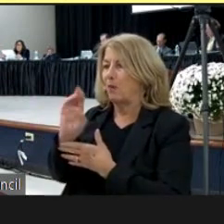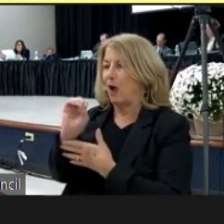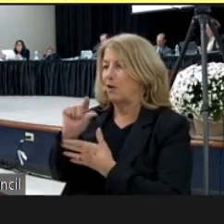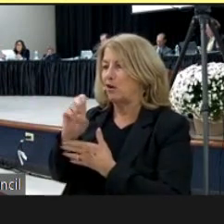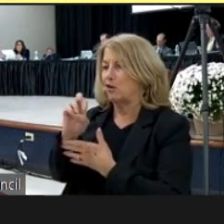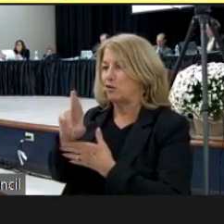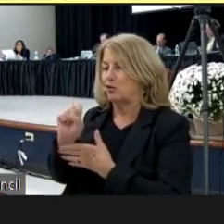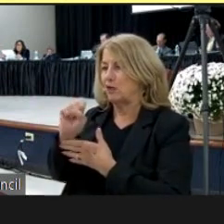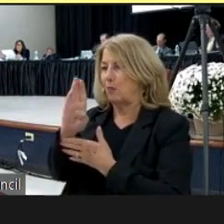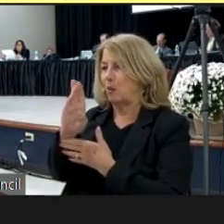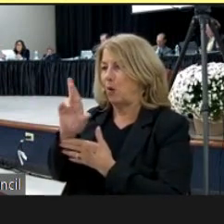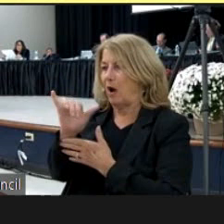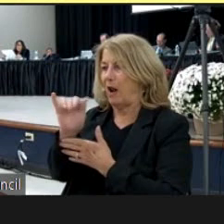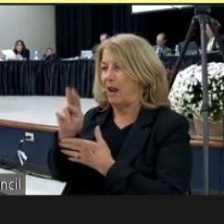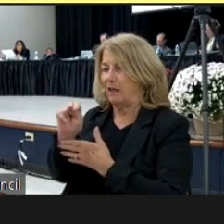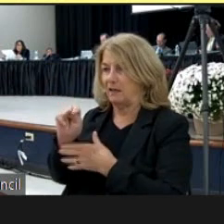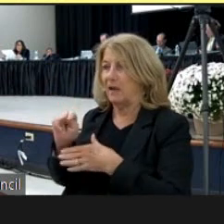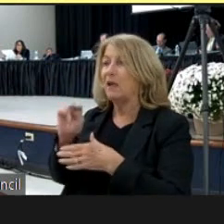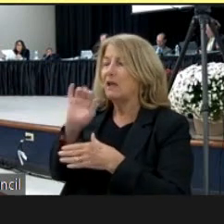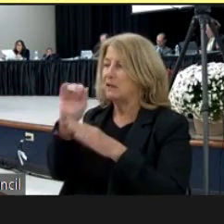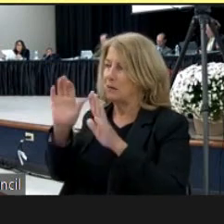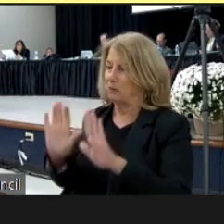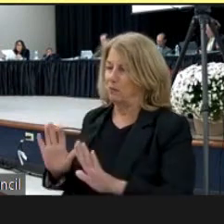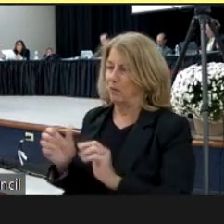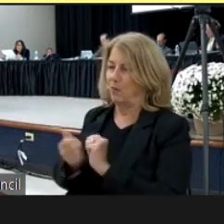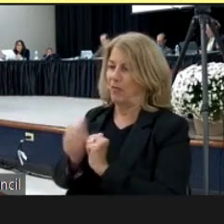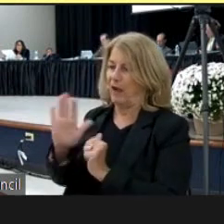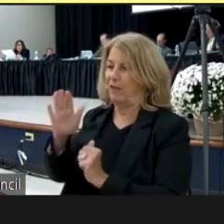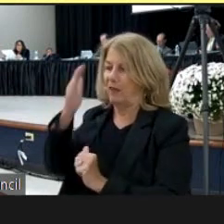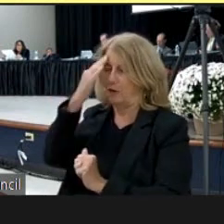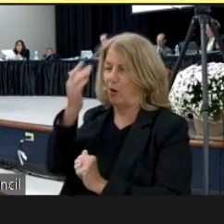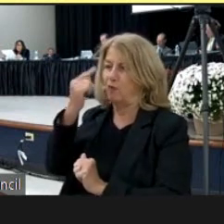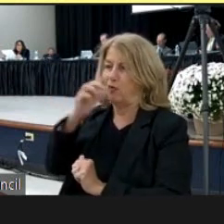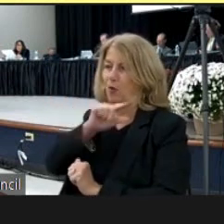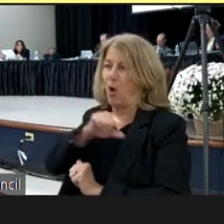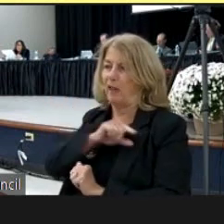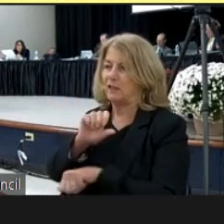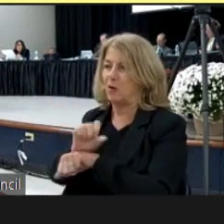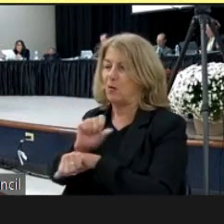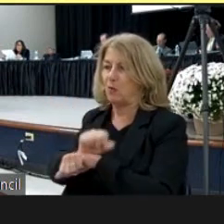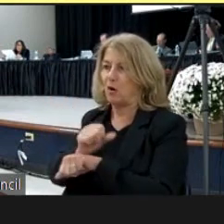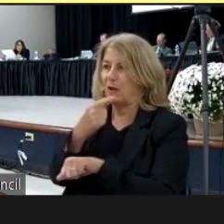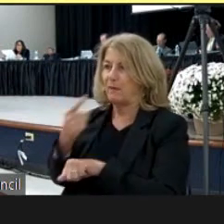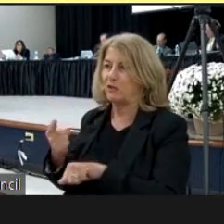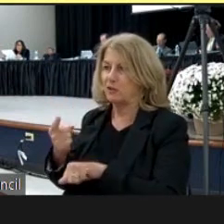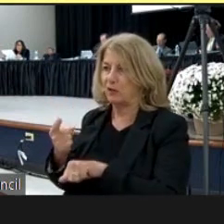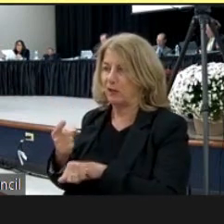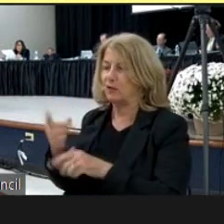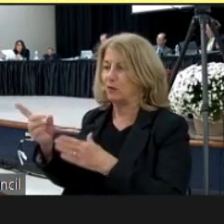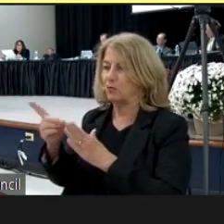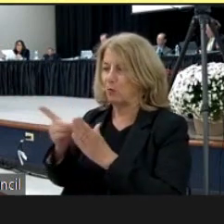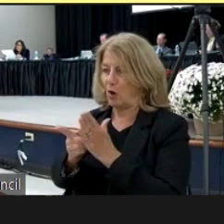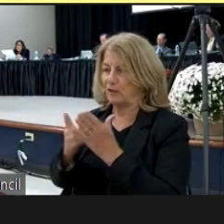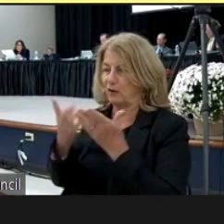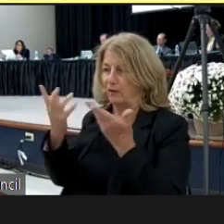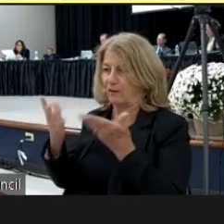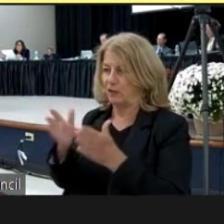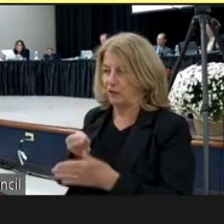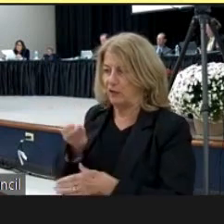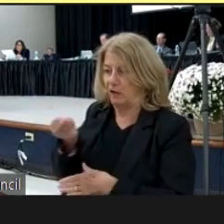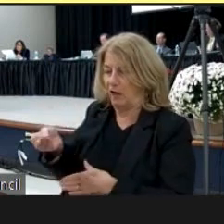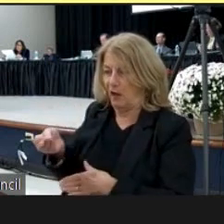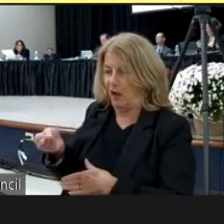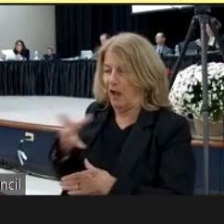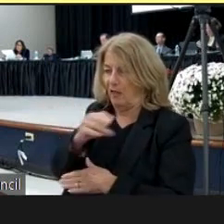that well known around the region for their polling work. Mentioned the permit drawings are in. The design that